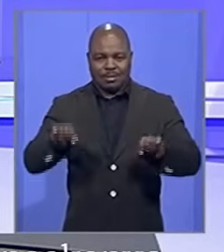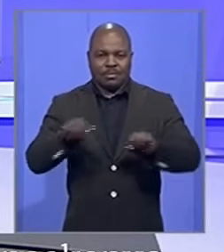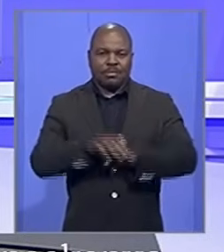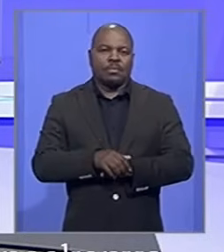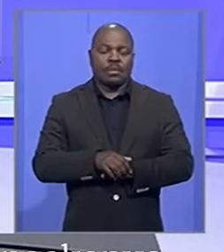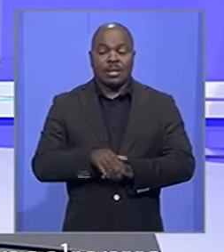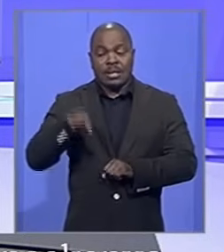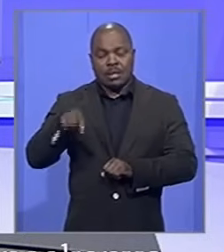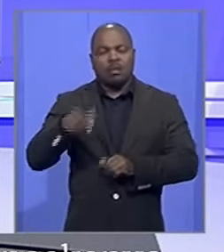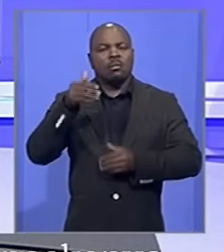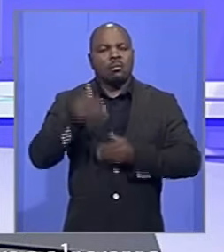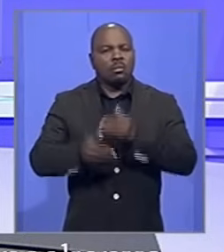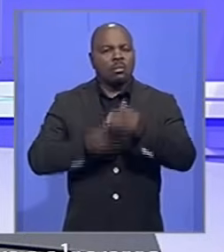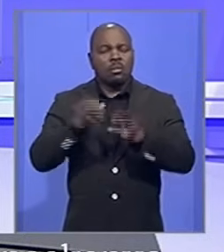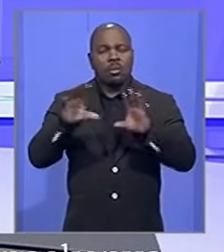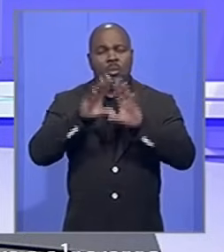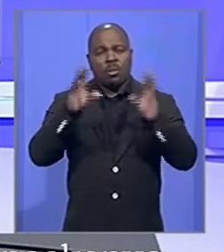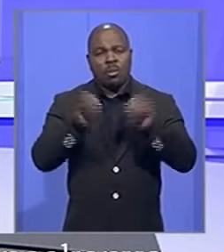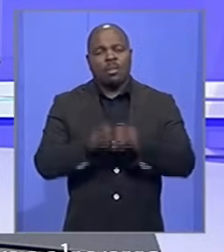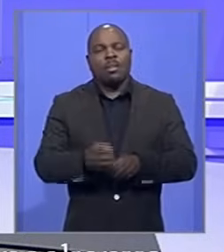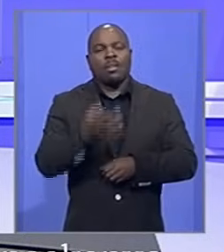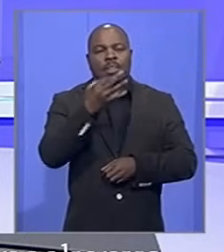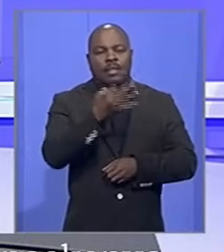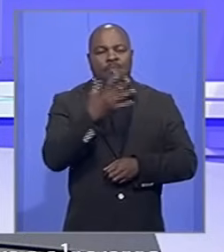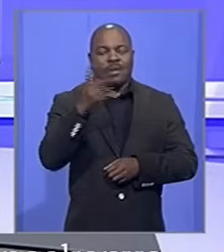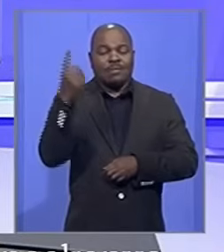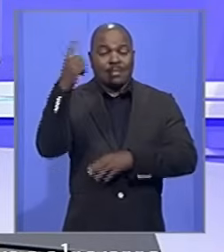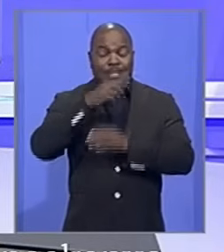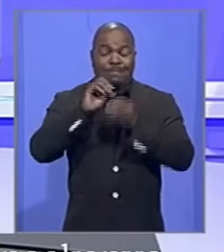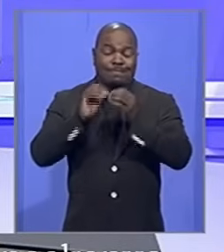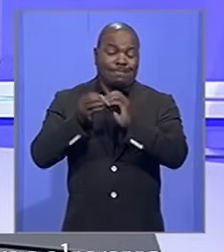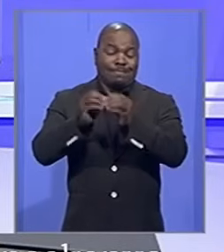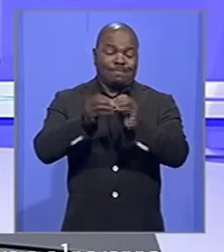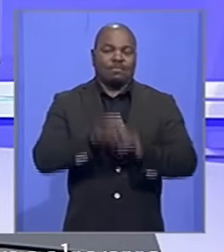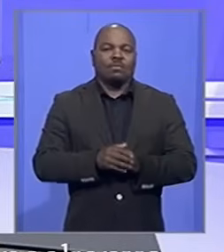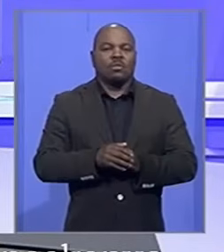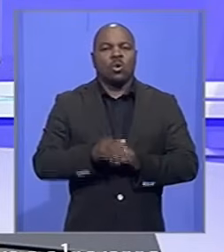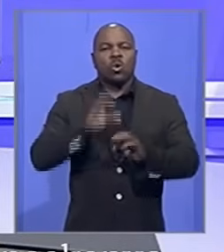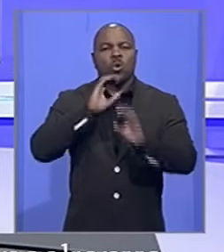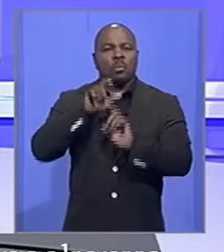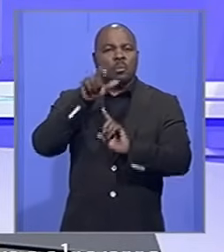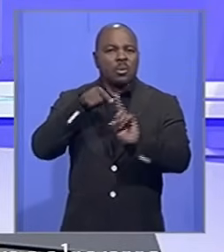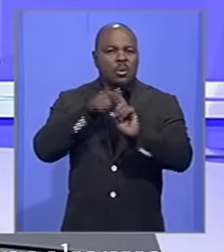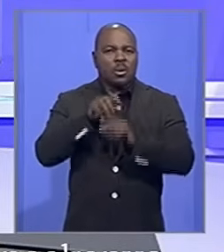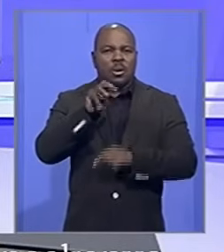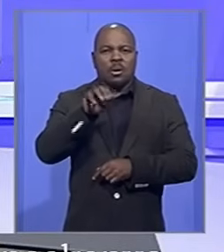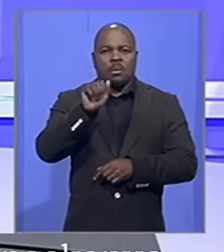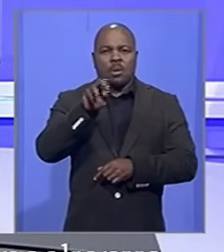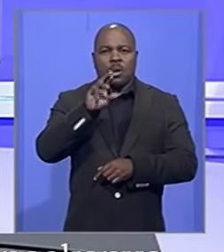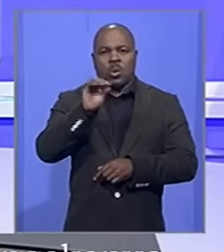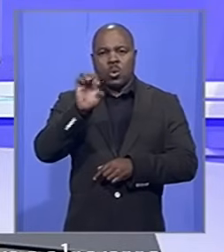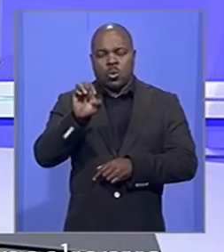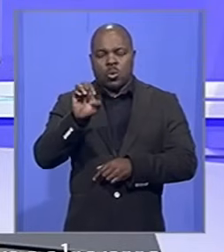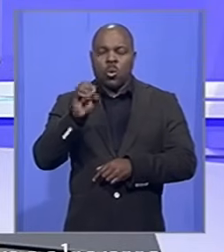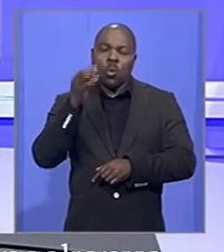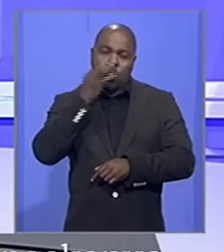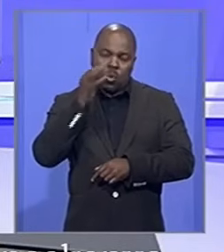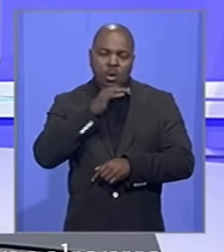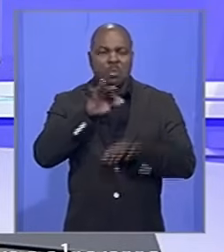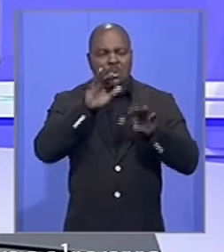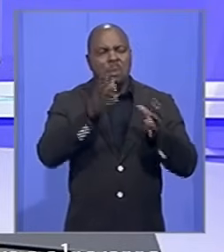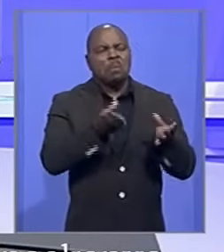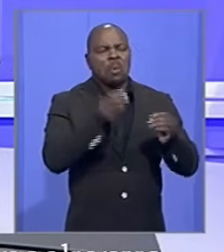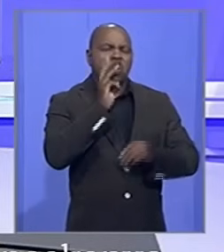e tlileng go tsaya malatsi a 35. Sebueledi Makinosi Maro a re baagi ba tlile go nna le metsi le